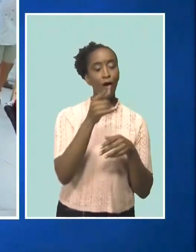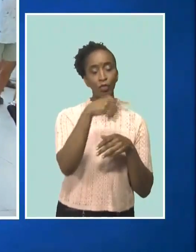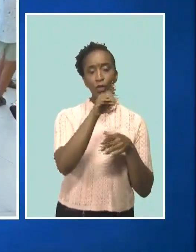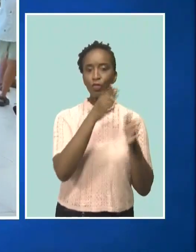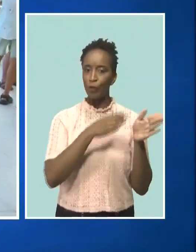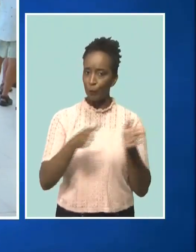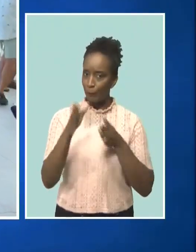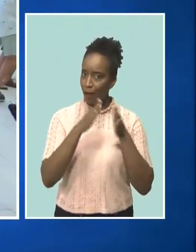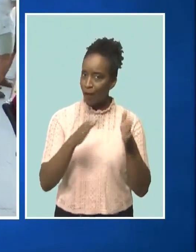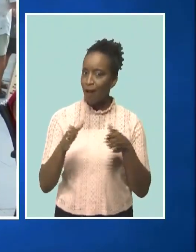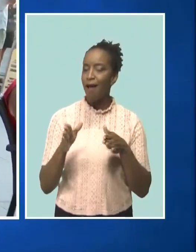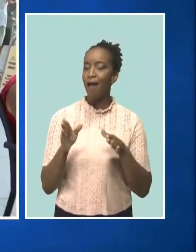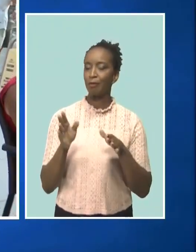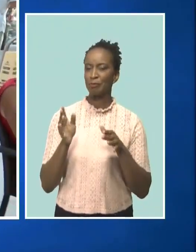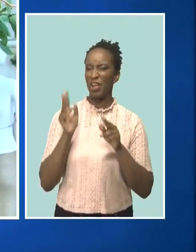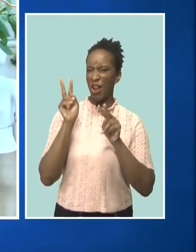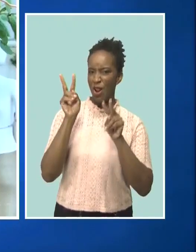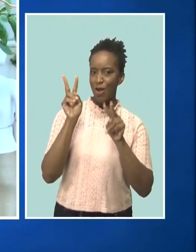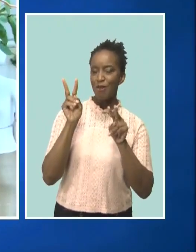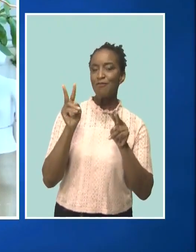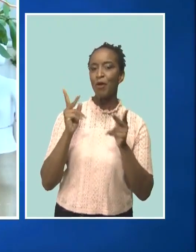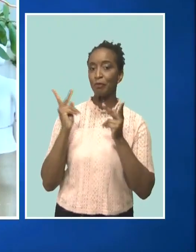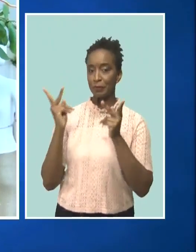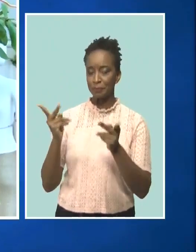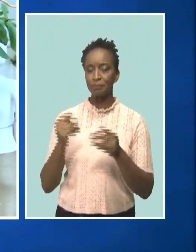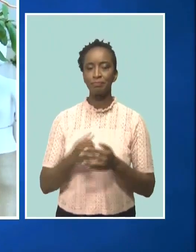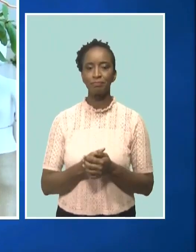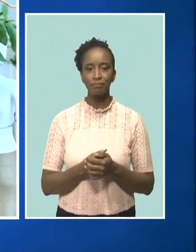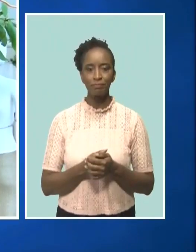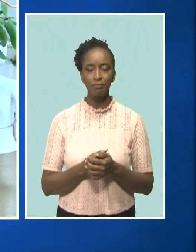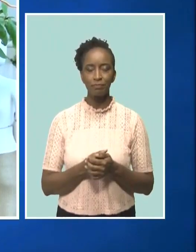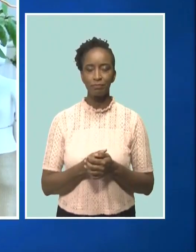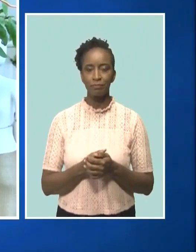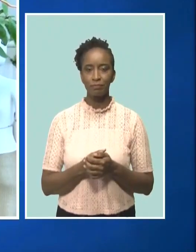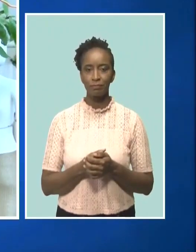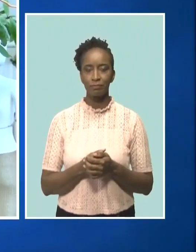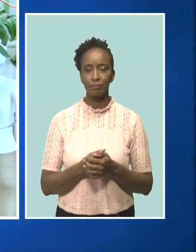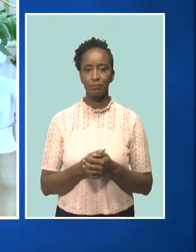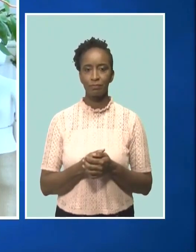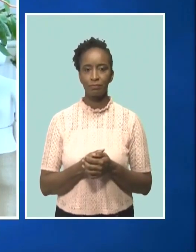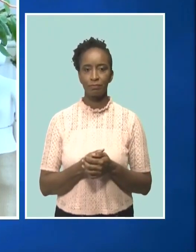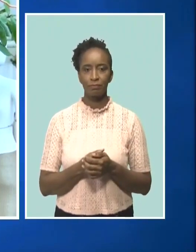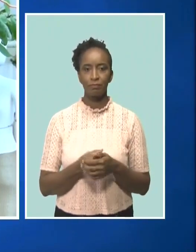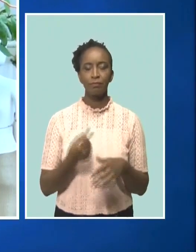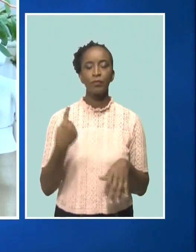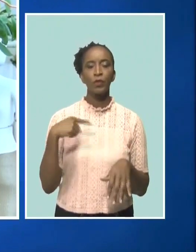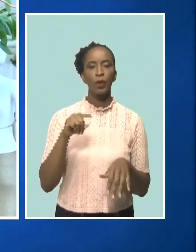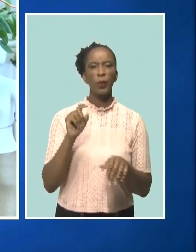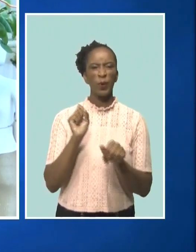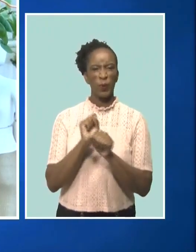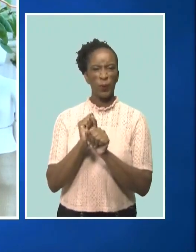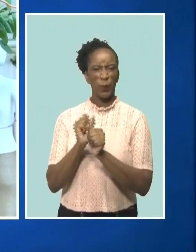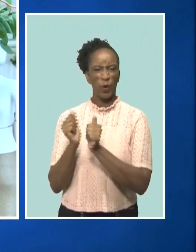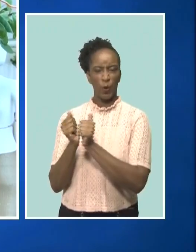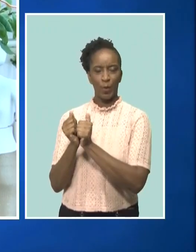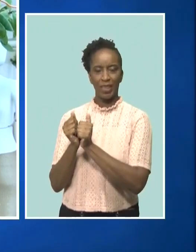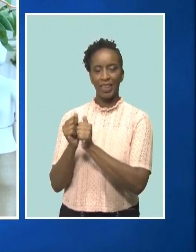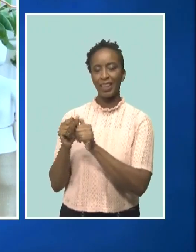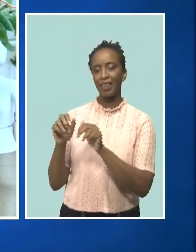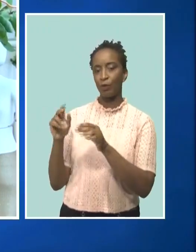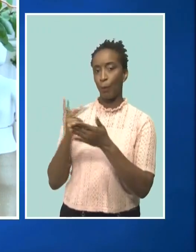start and resume our guest brunch parties, we once again partner with YAS and to